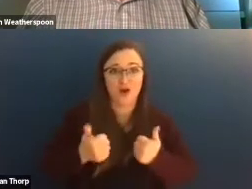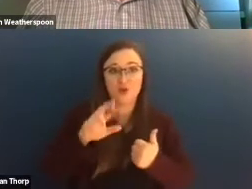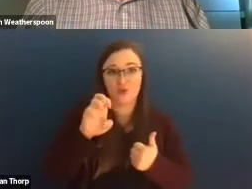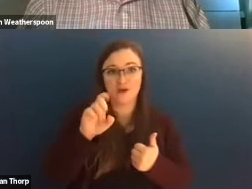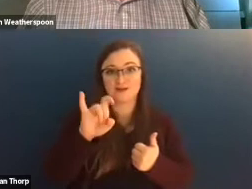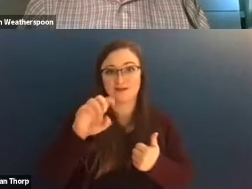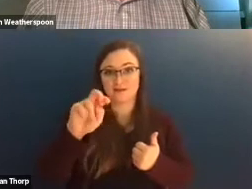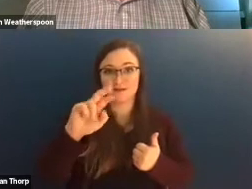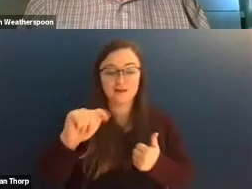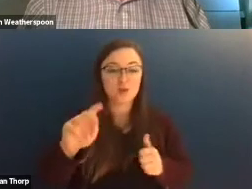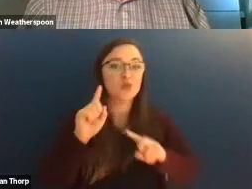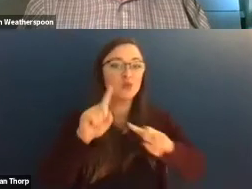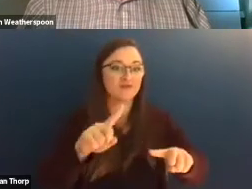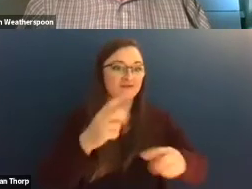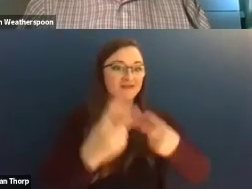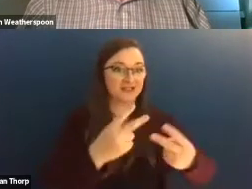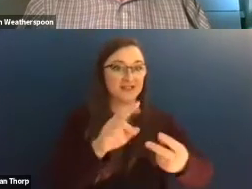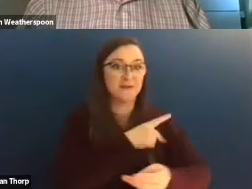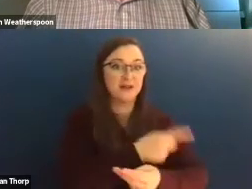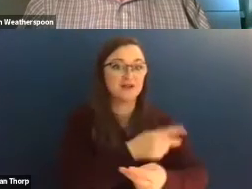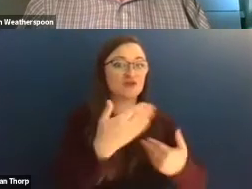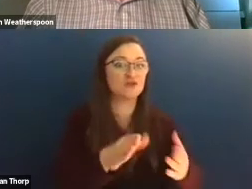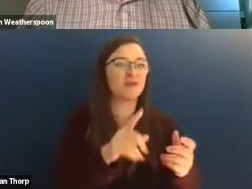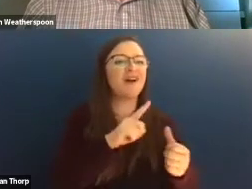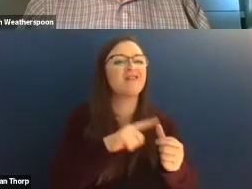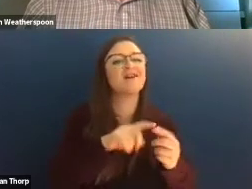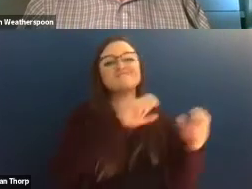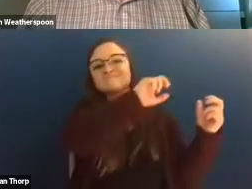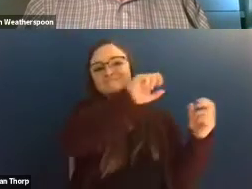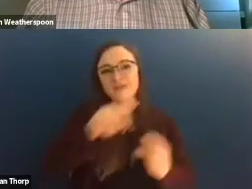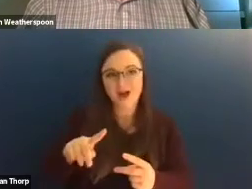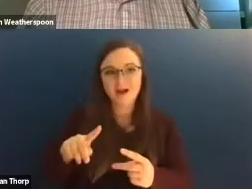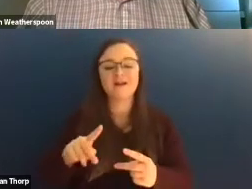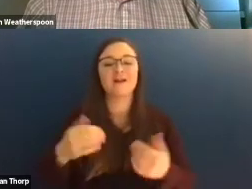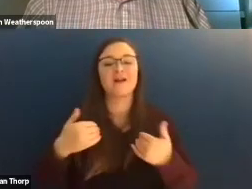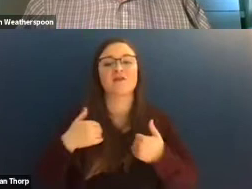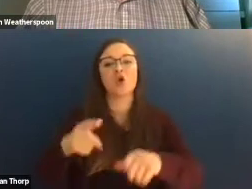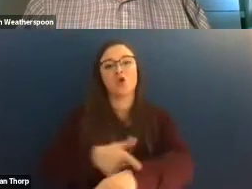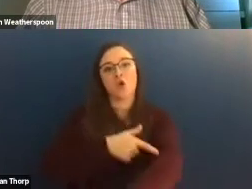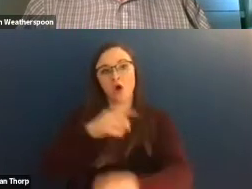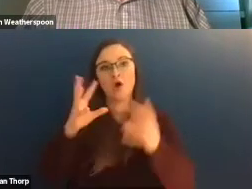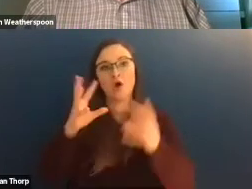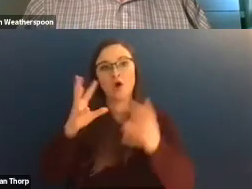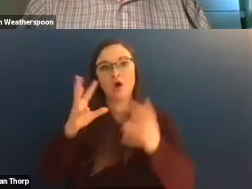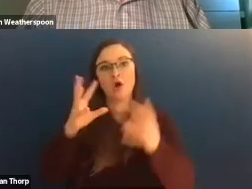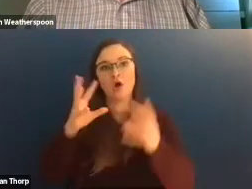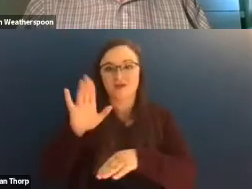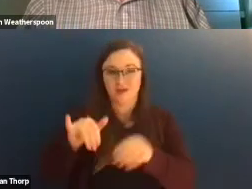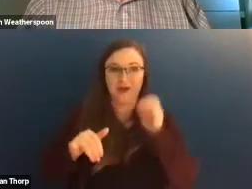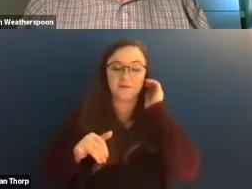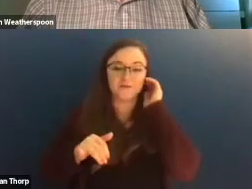patient room and then coming back and having a very, very long meeting after that. So basically